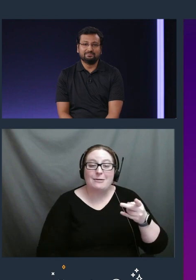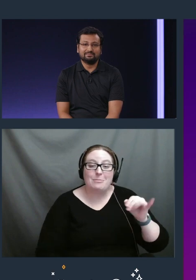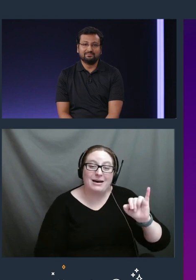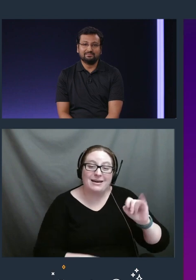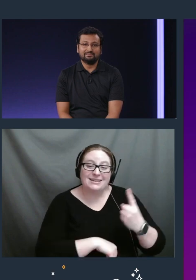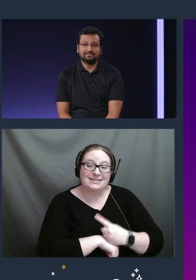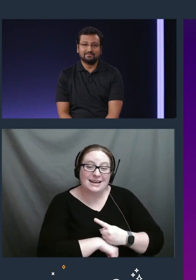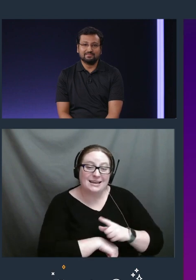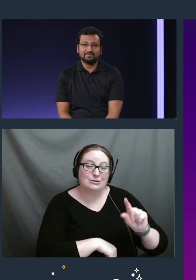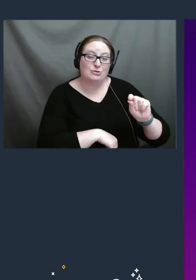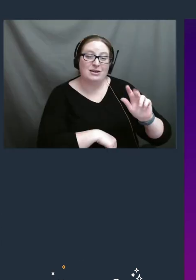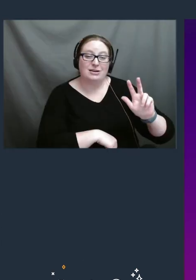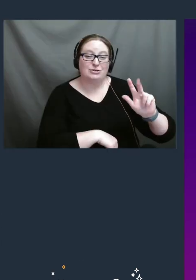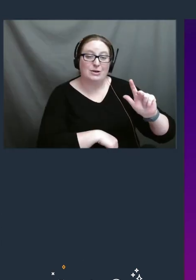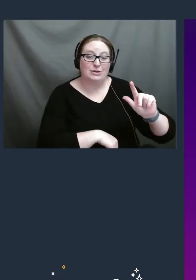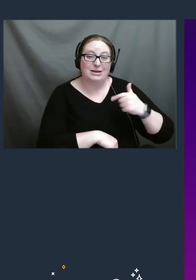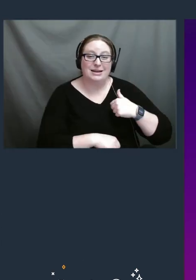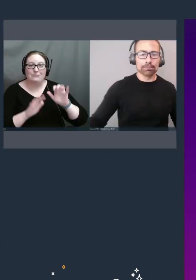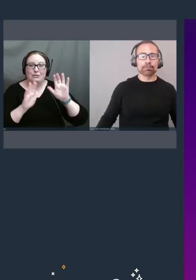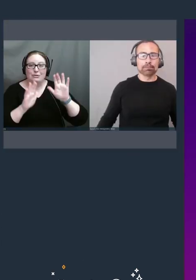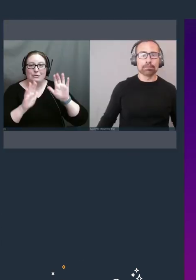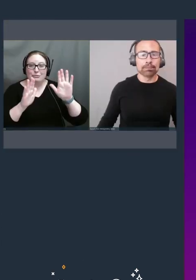day.